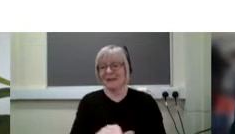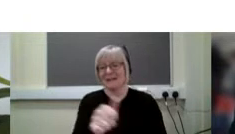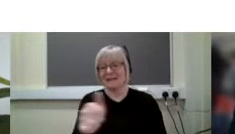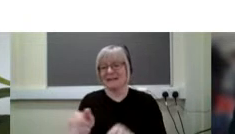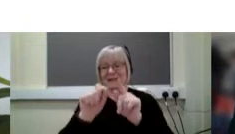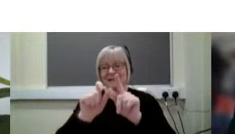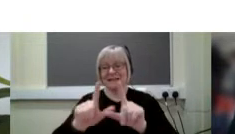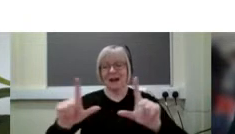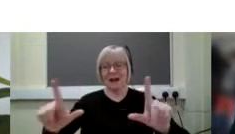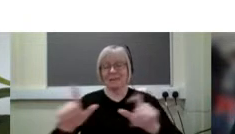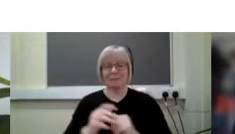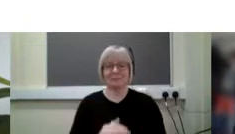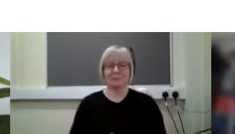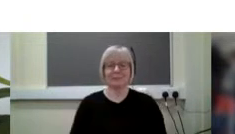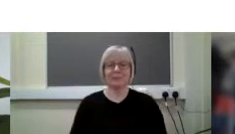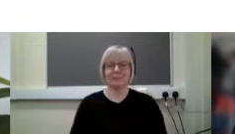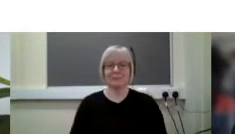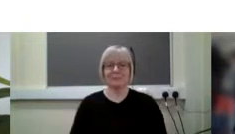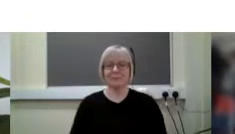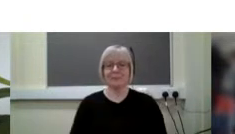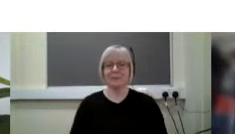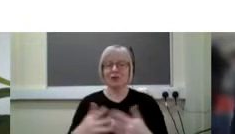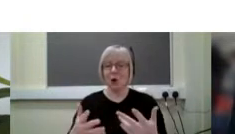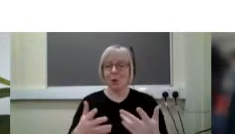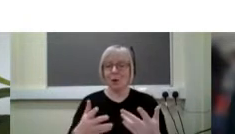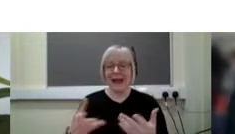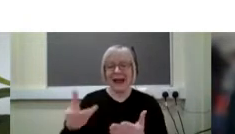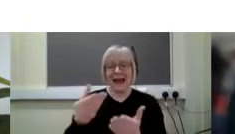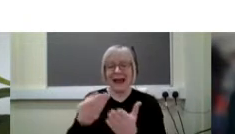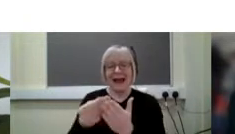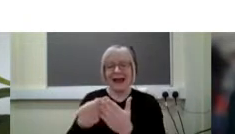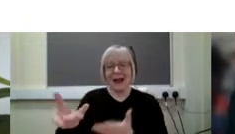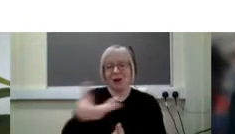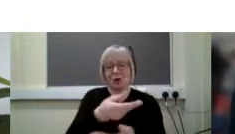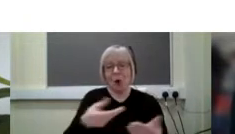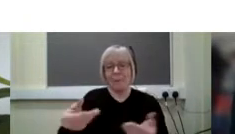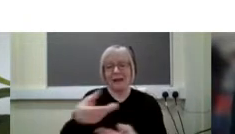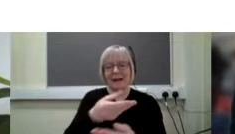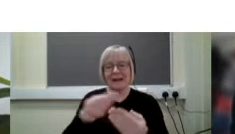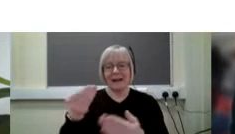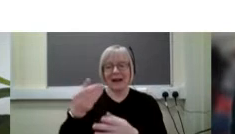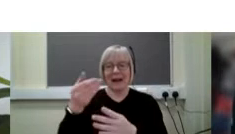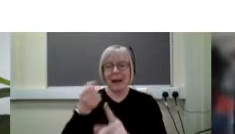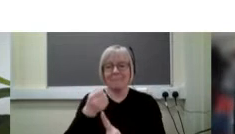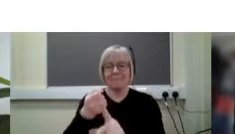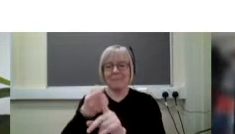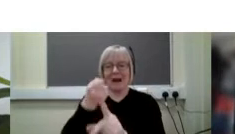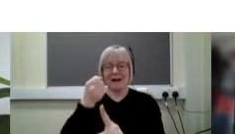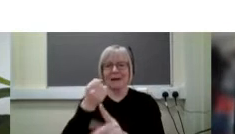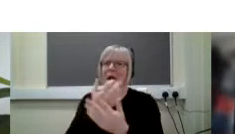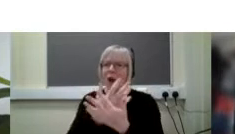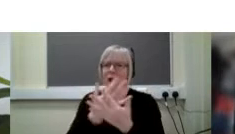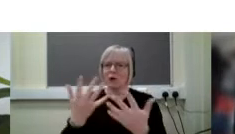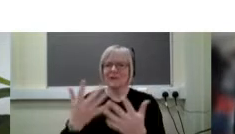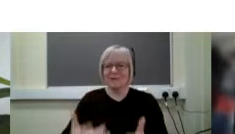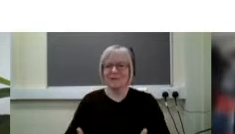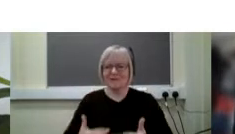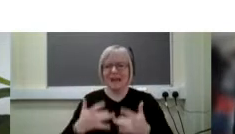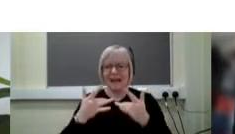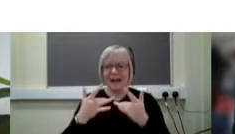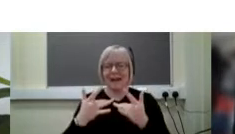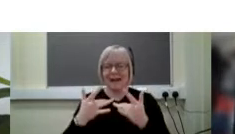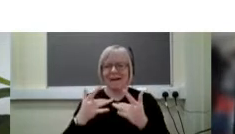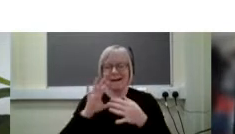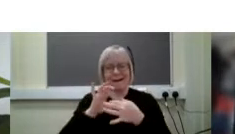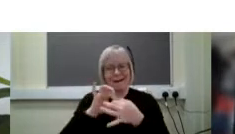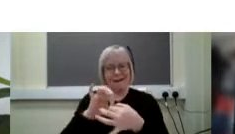please, Mary. So the economic impact, and there was a lot of feelings associated with that economic impact.